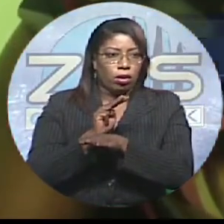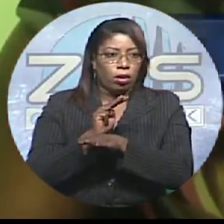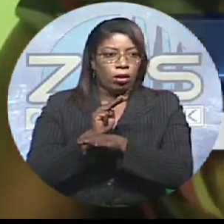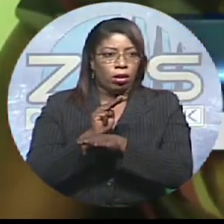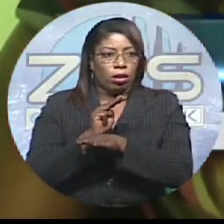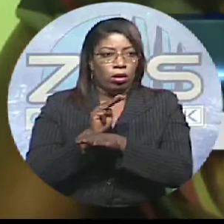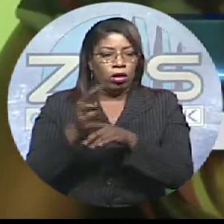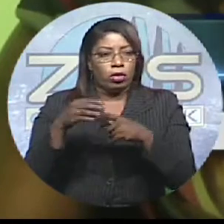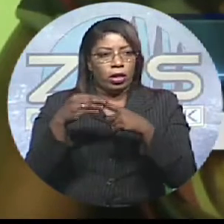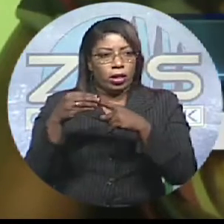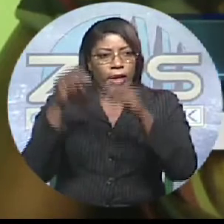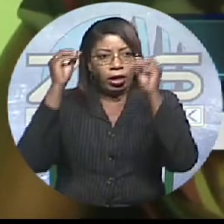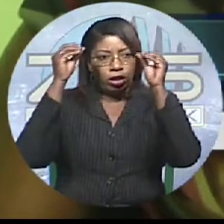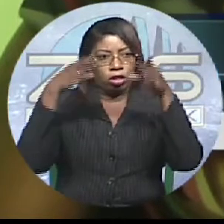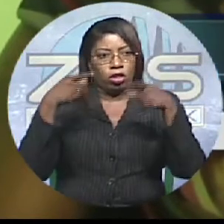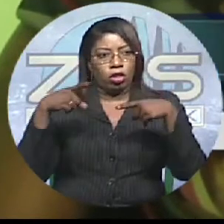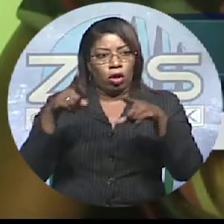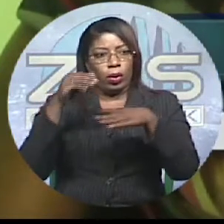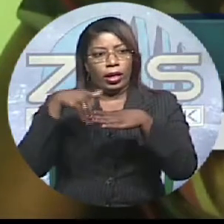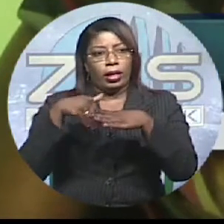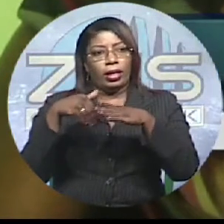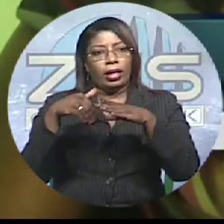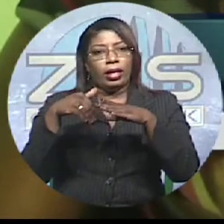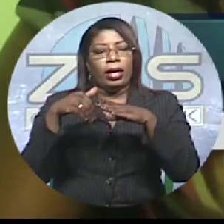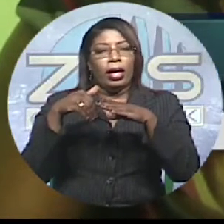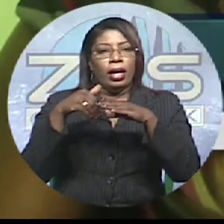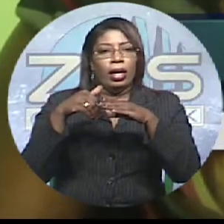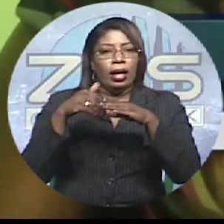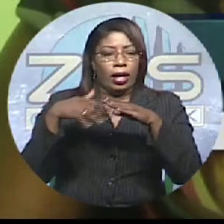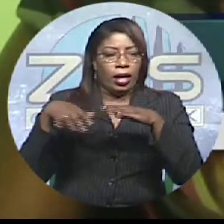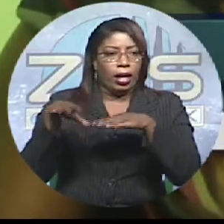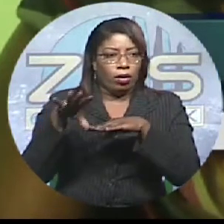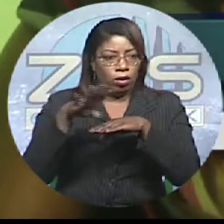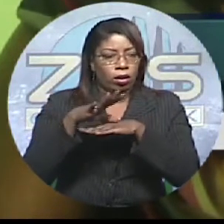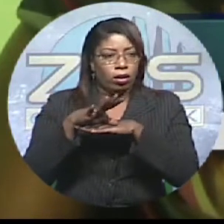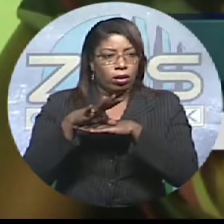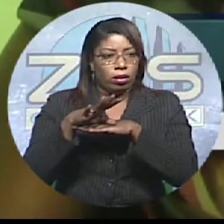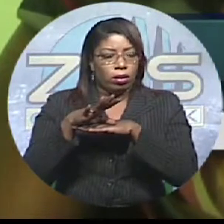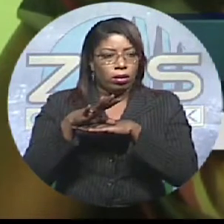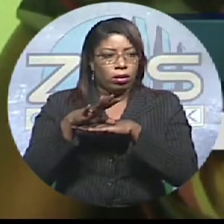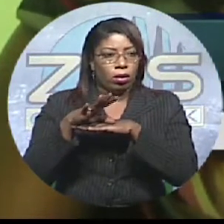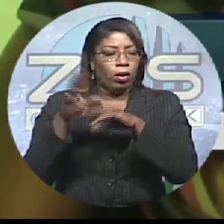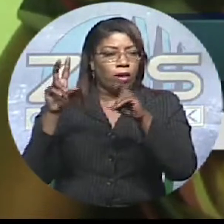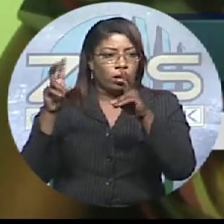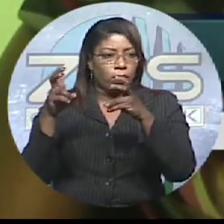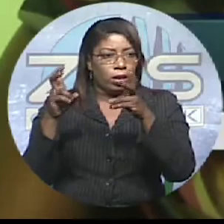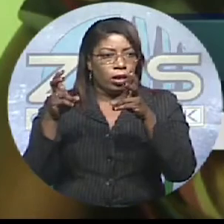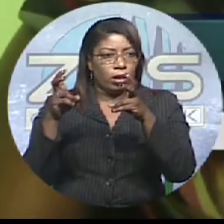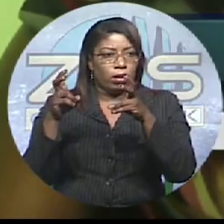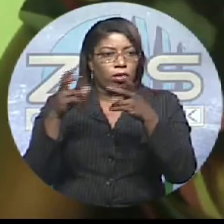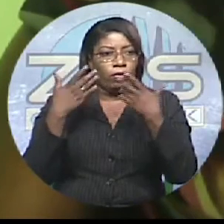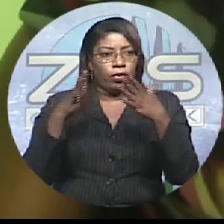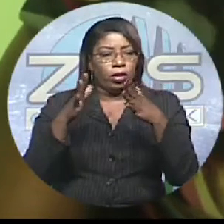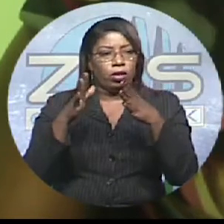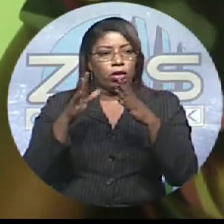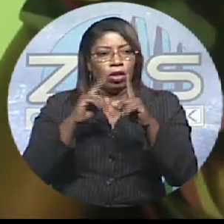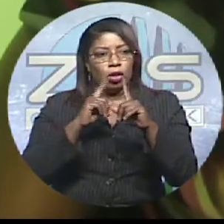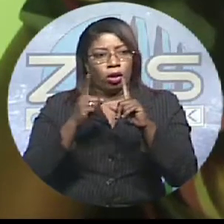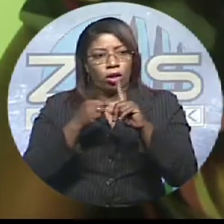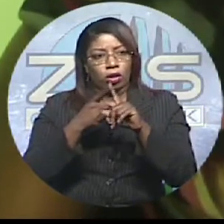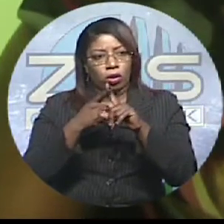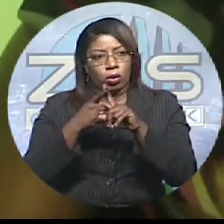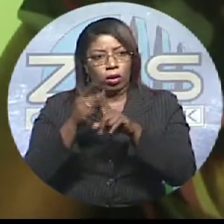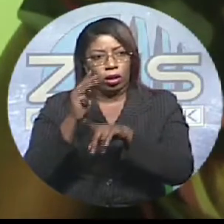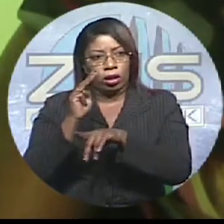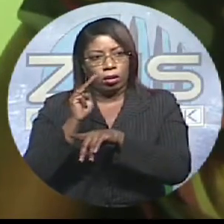teachers to reach these areas in a national high school diploma. And so the minister has spoken to the fact that there will